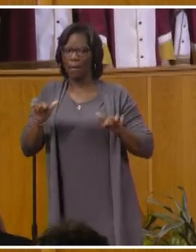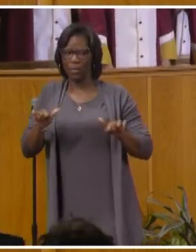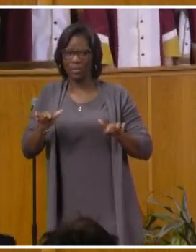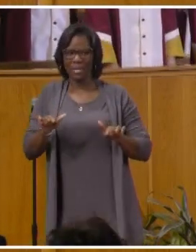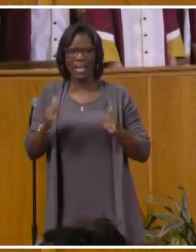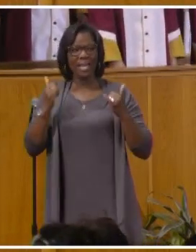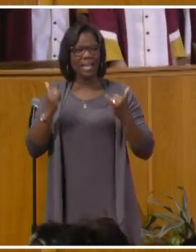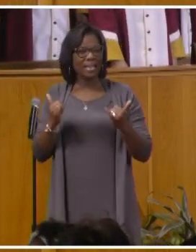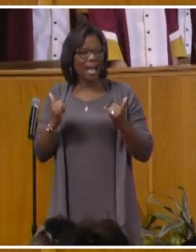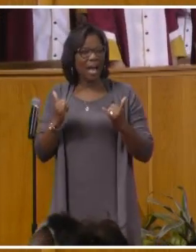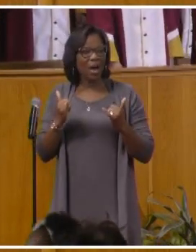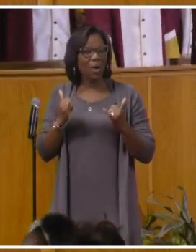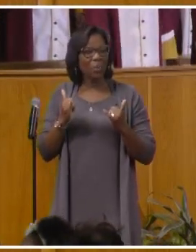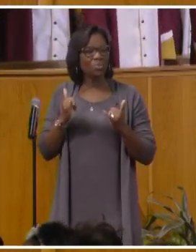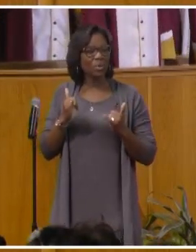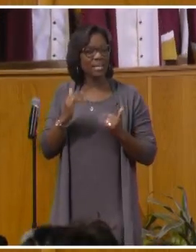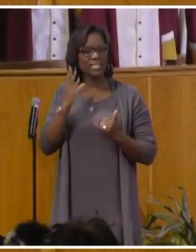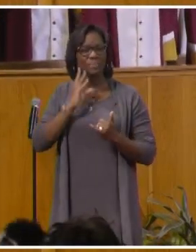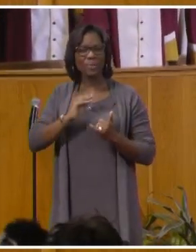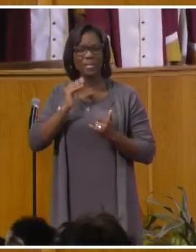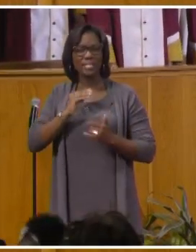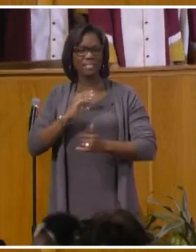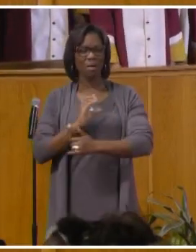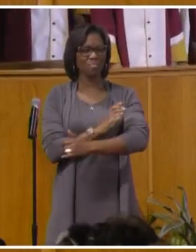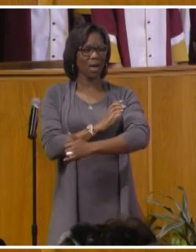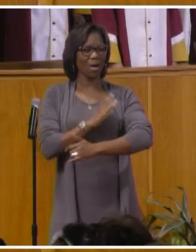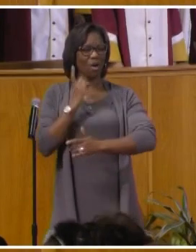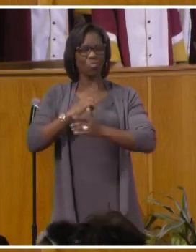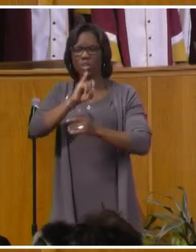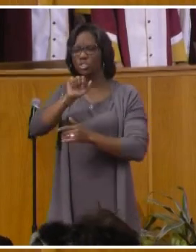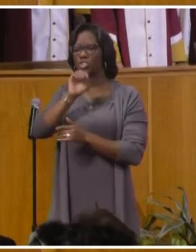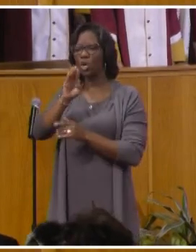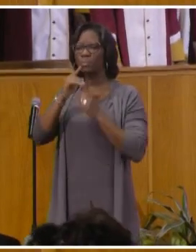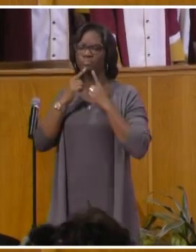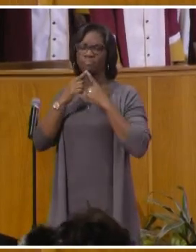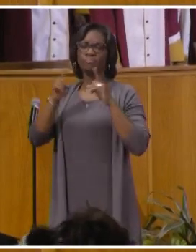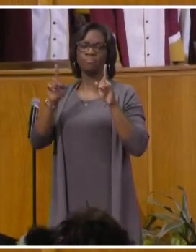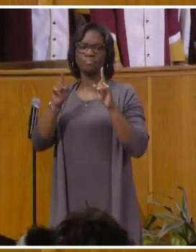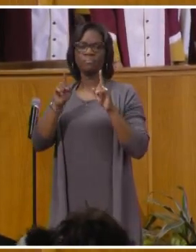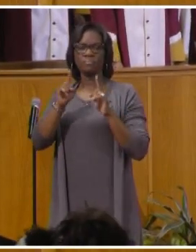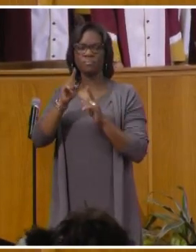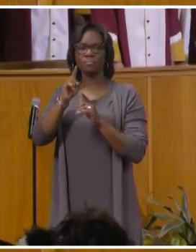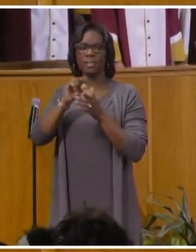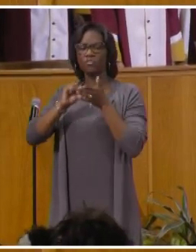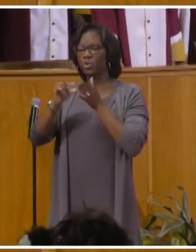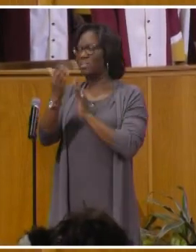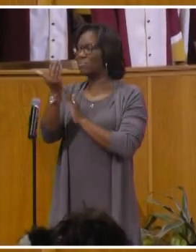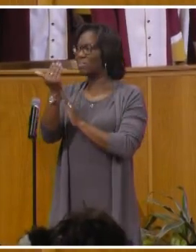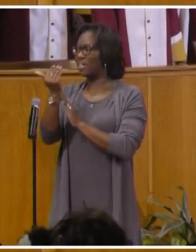and hear the power of what Job declares in verse 15.